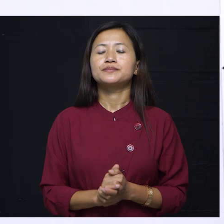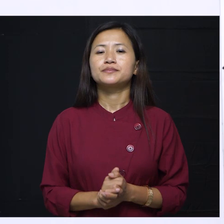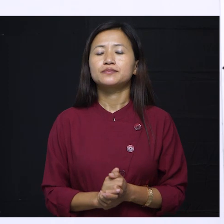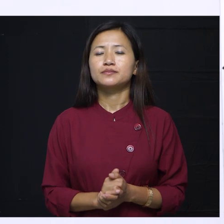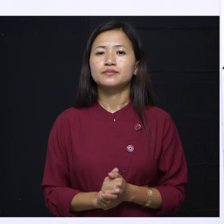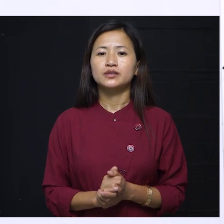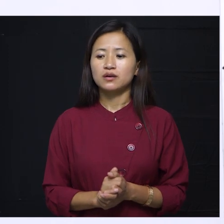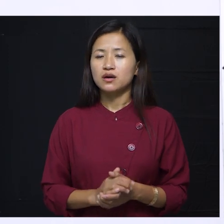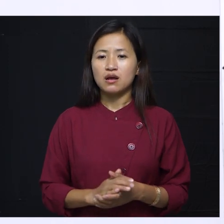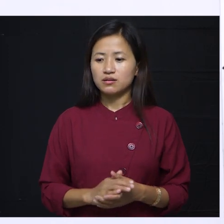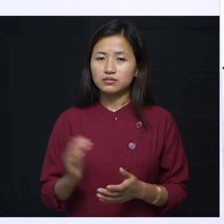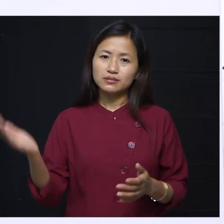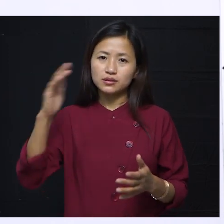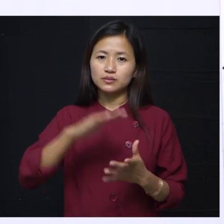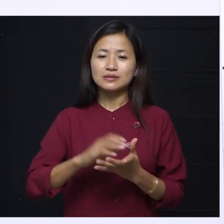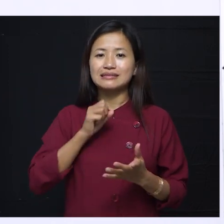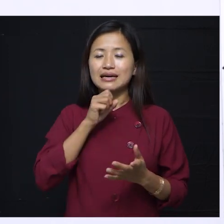Then comes age.